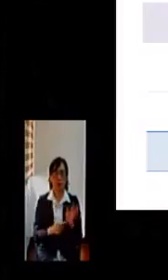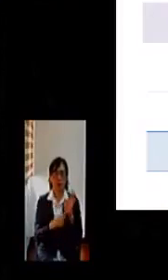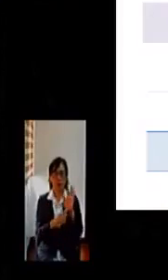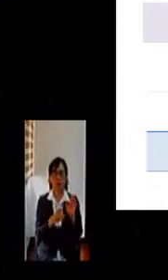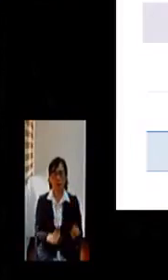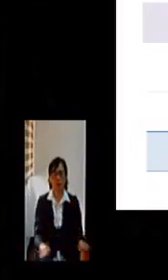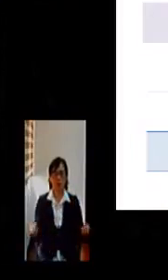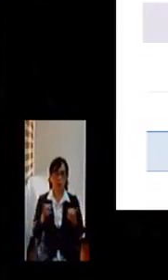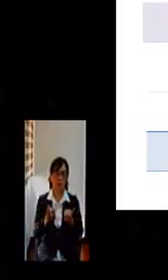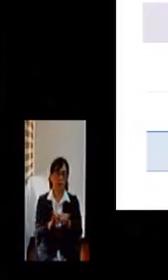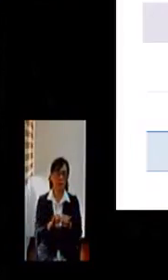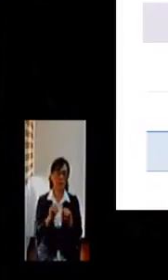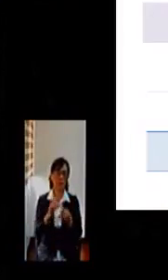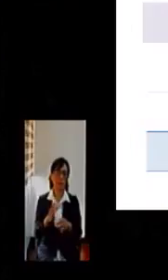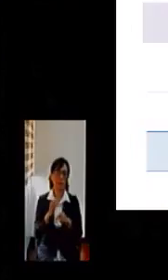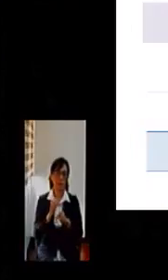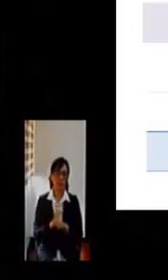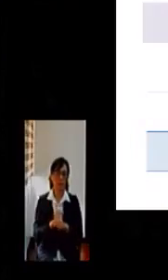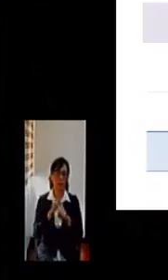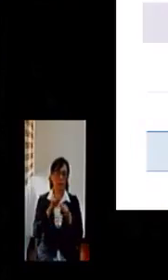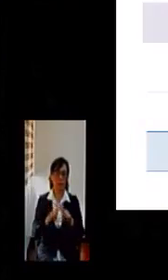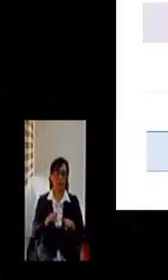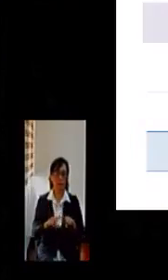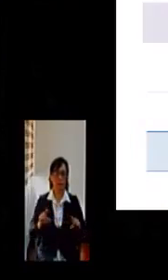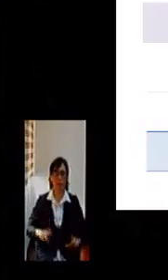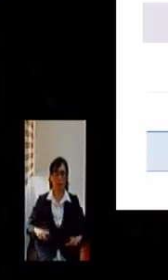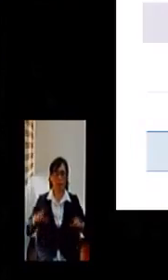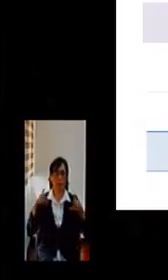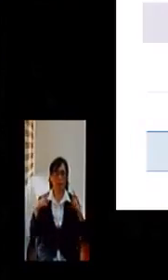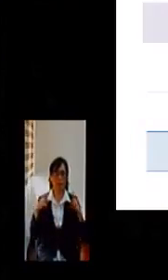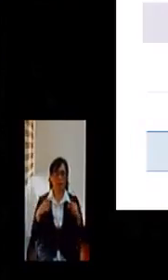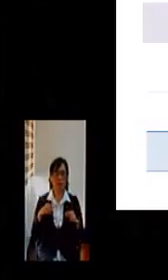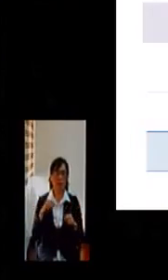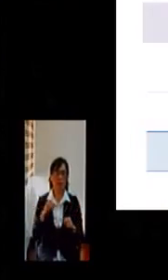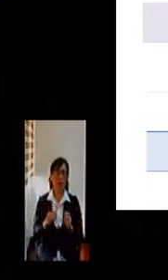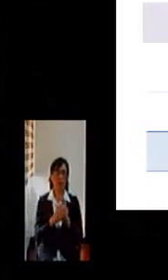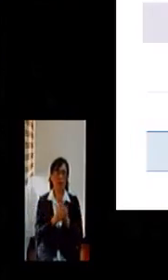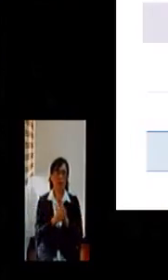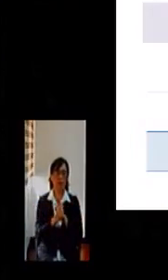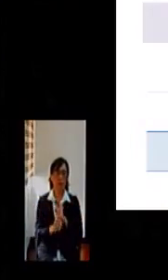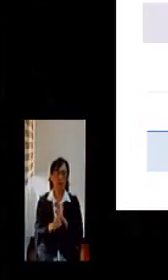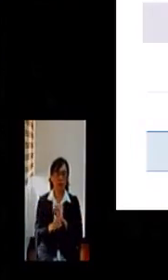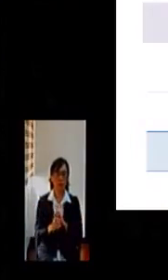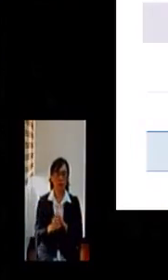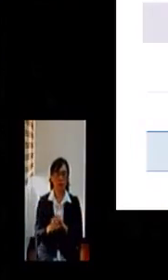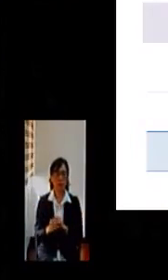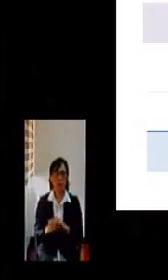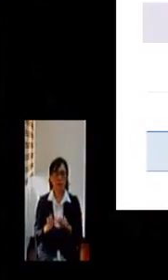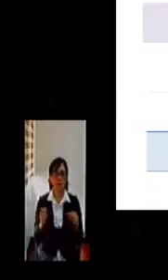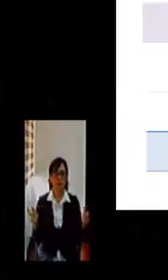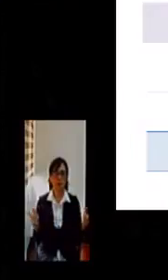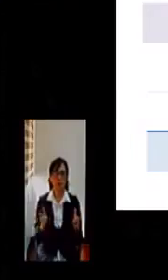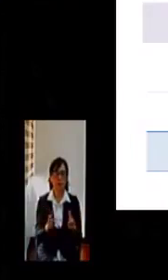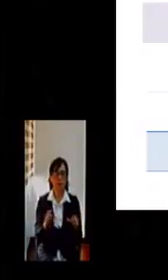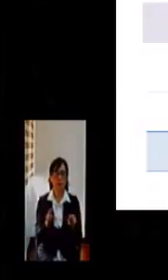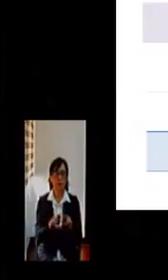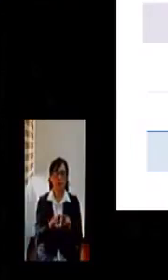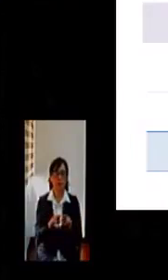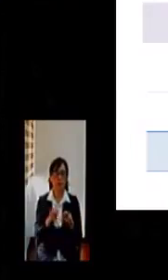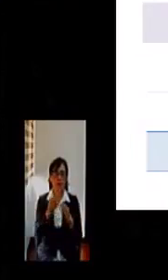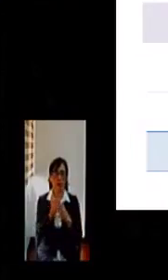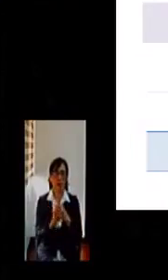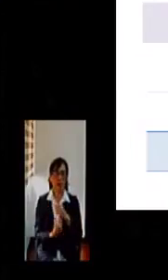crucial importance to global biodiversity because of its exceptional levels of narrow endemism, both on